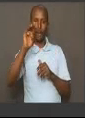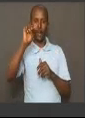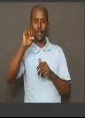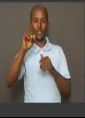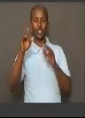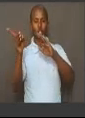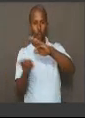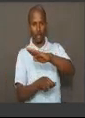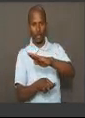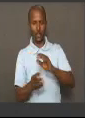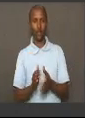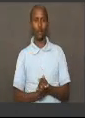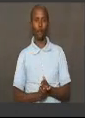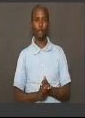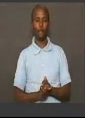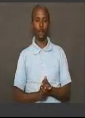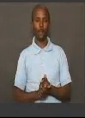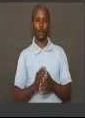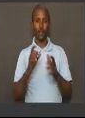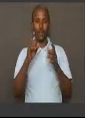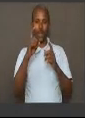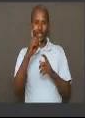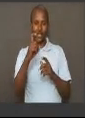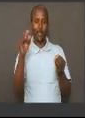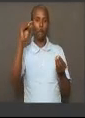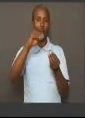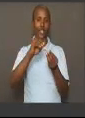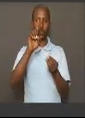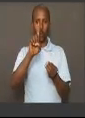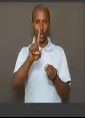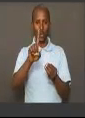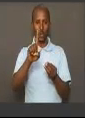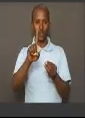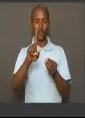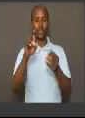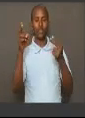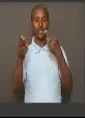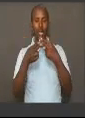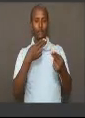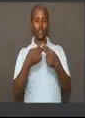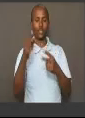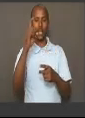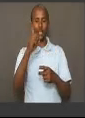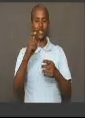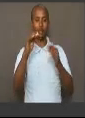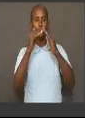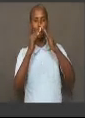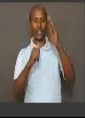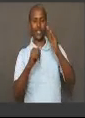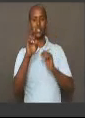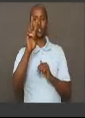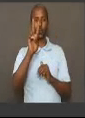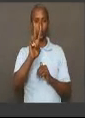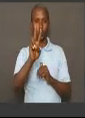common denominator, x plus 1 times x minus